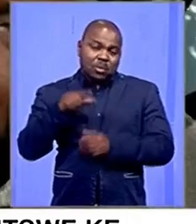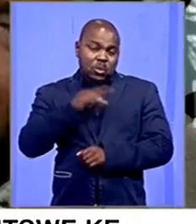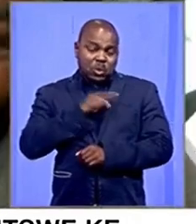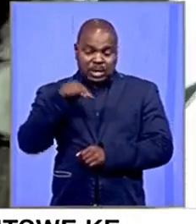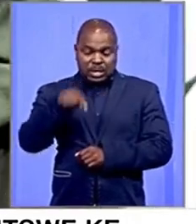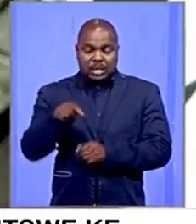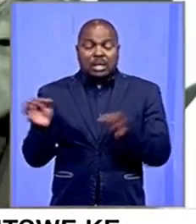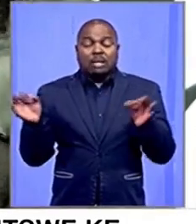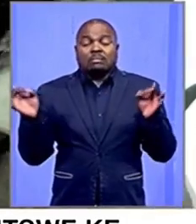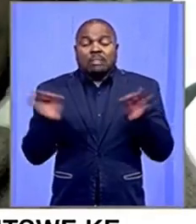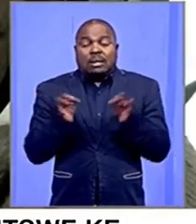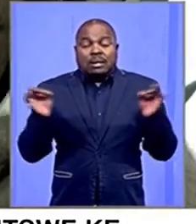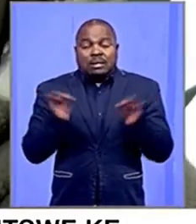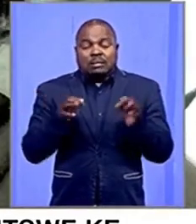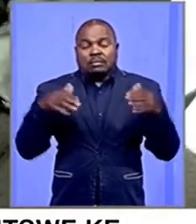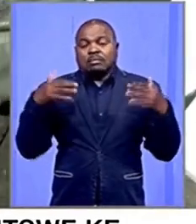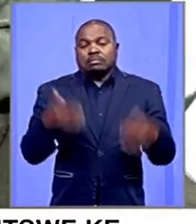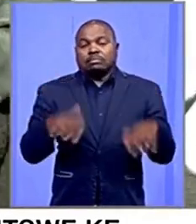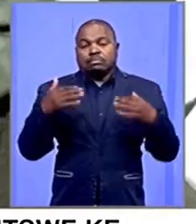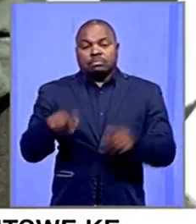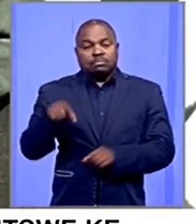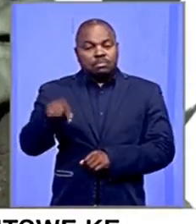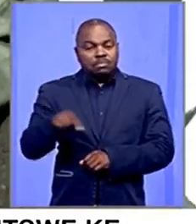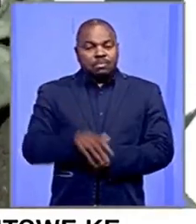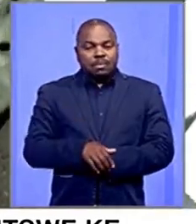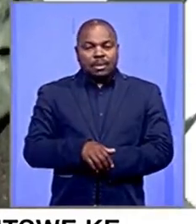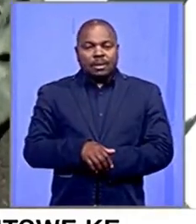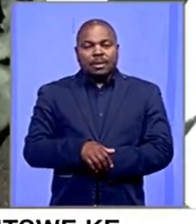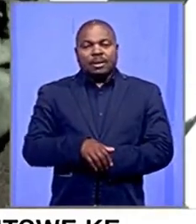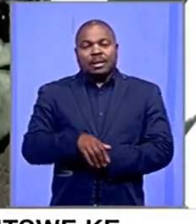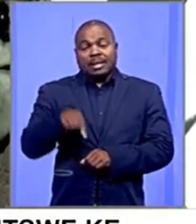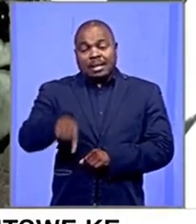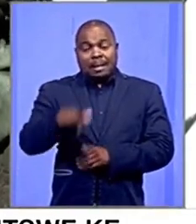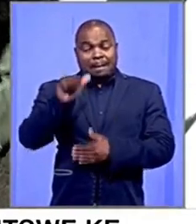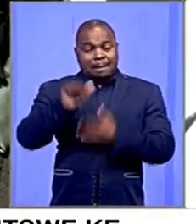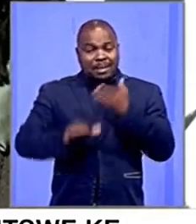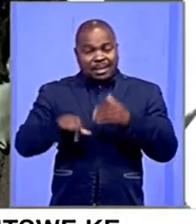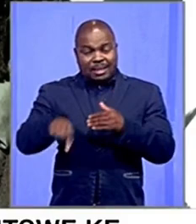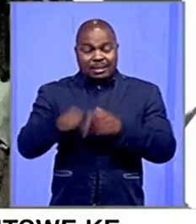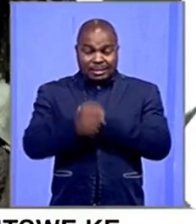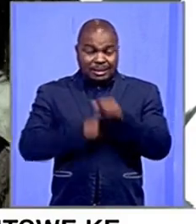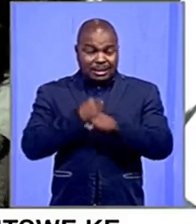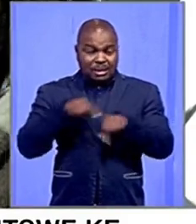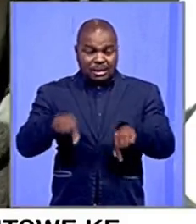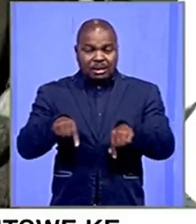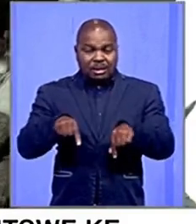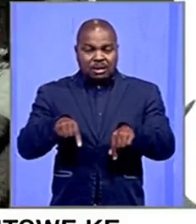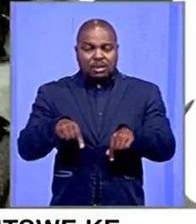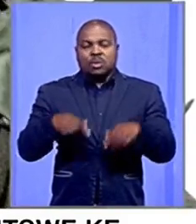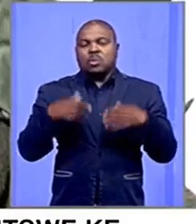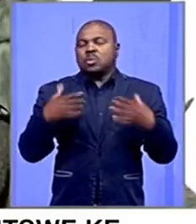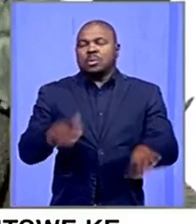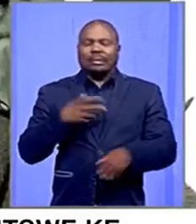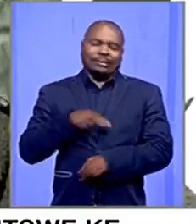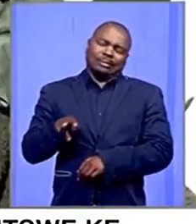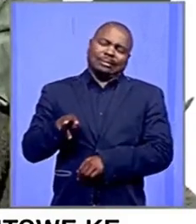rame se rame sa go sa khodi ya sa khodi en le jarene la ngwa ga eno eno ka re